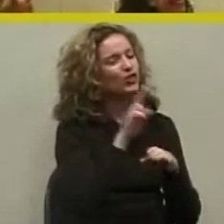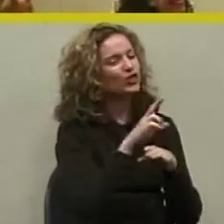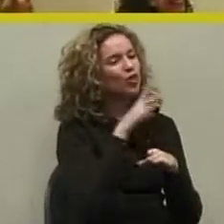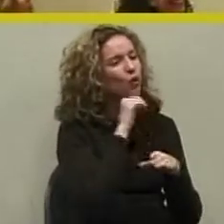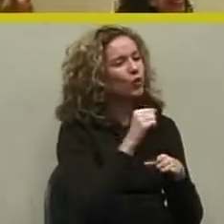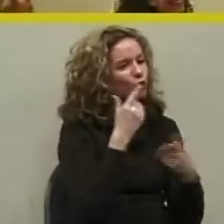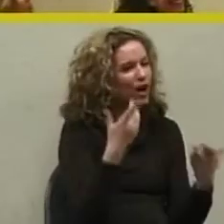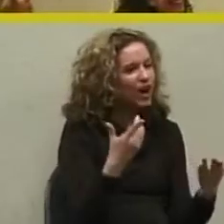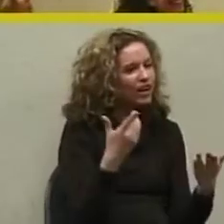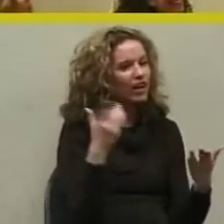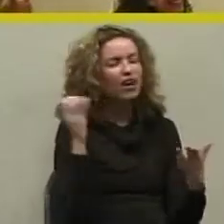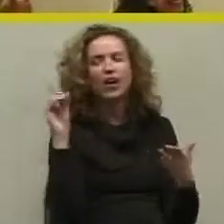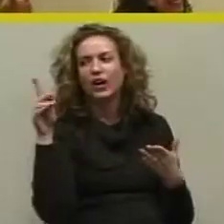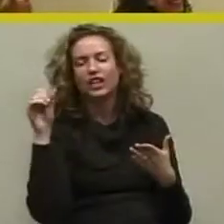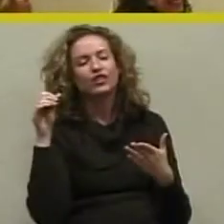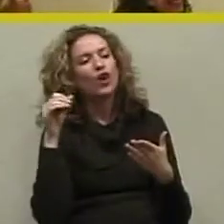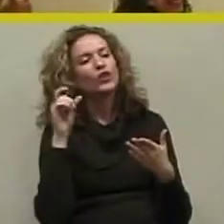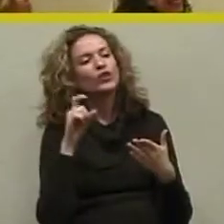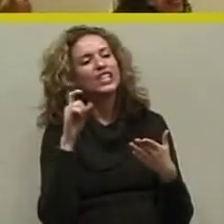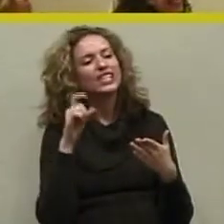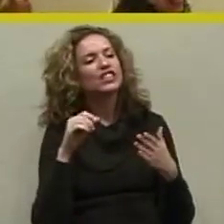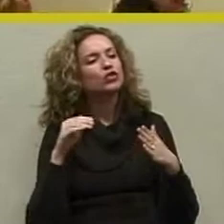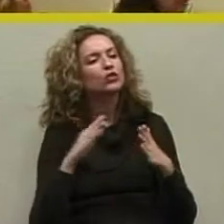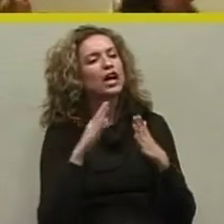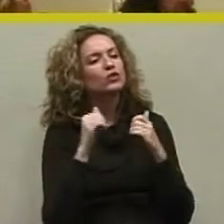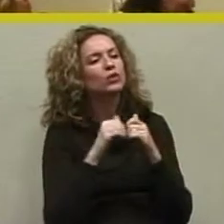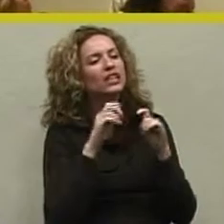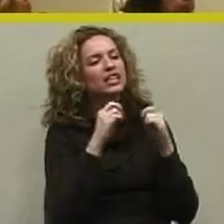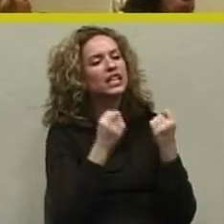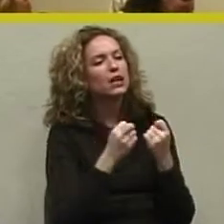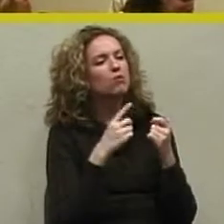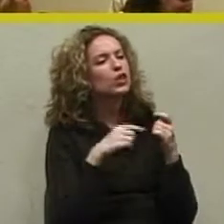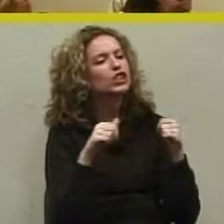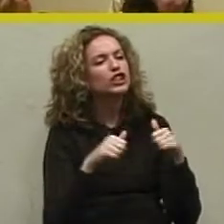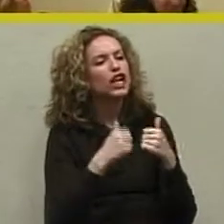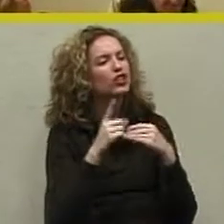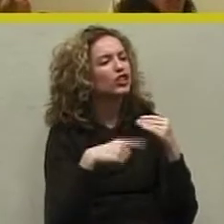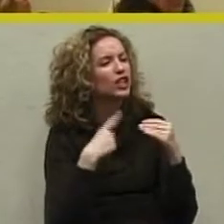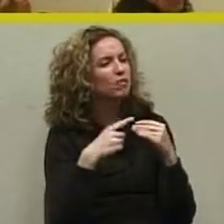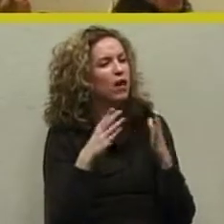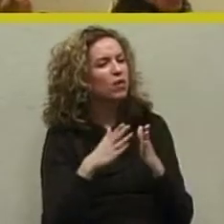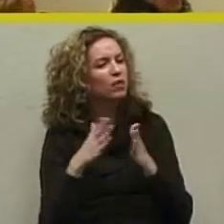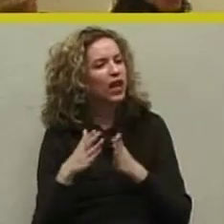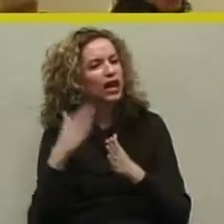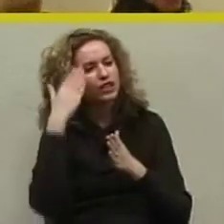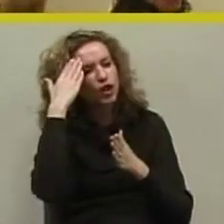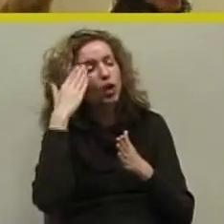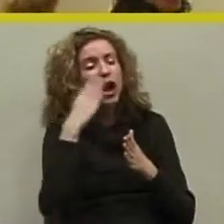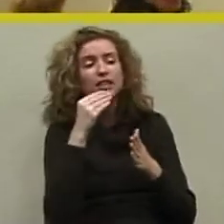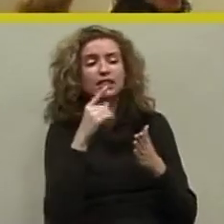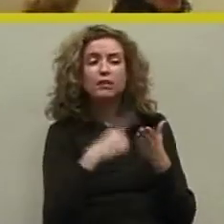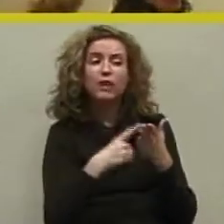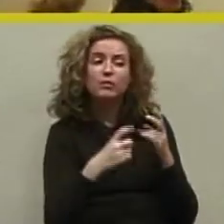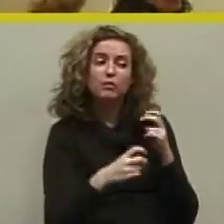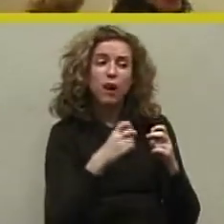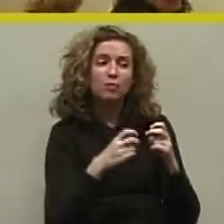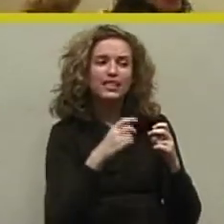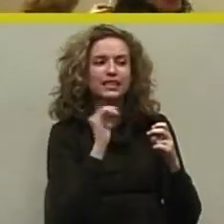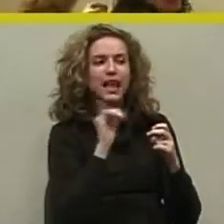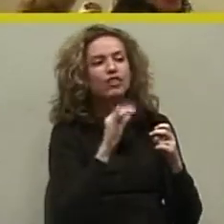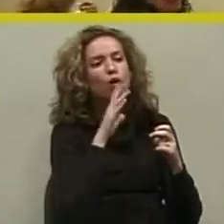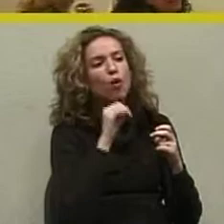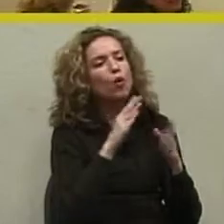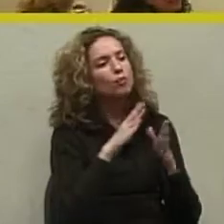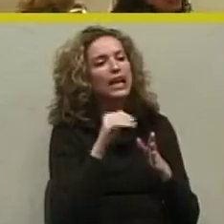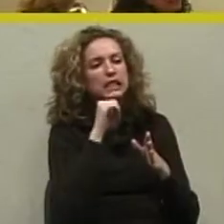might be challenging about this plan. In some cases, one of the nice things is that oftentimes they're not being implemented very well, and what you might be able to do is say, well, we're not